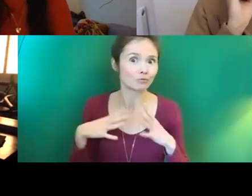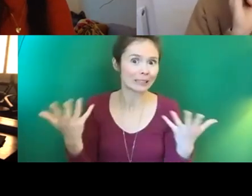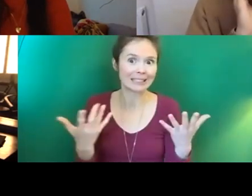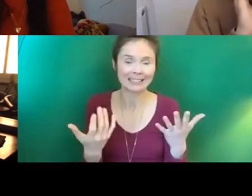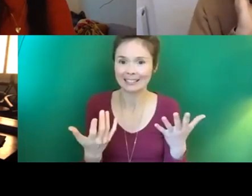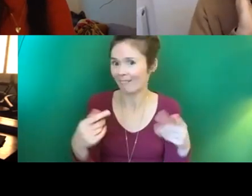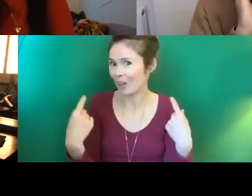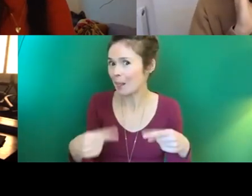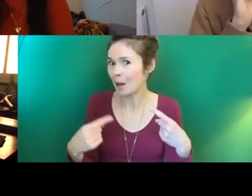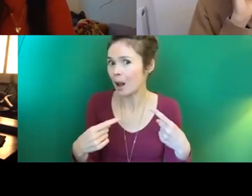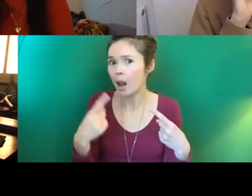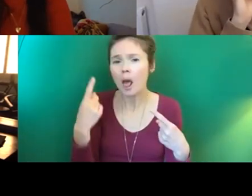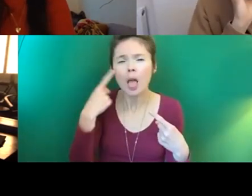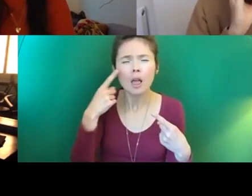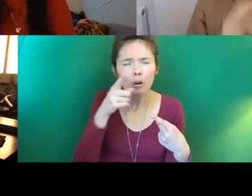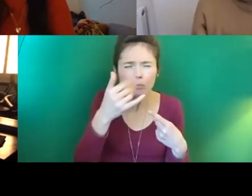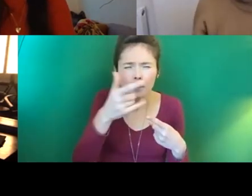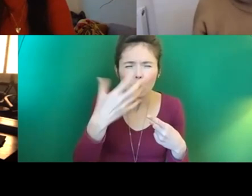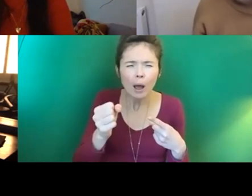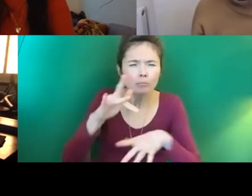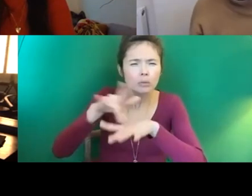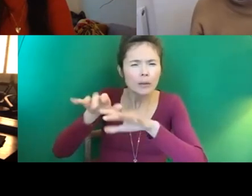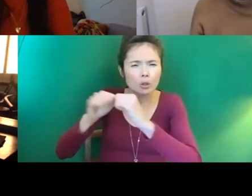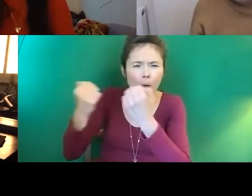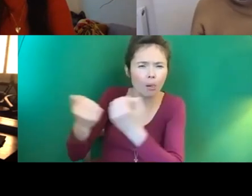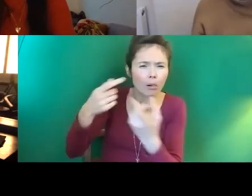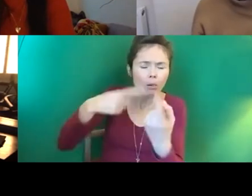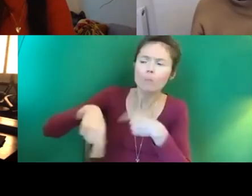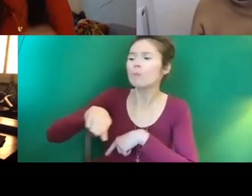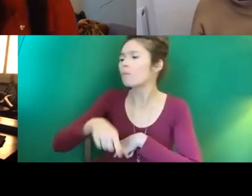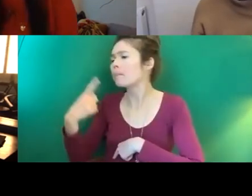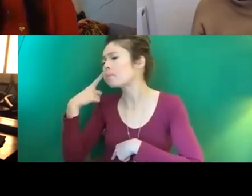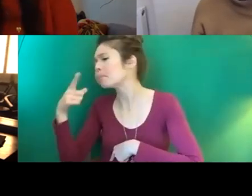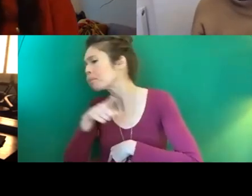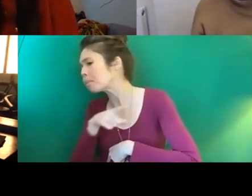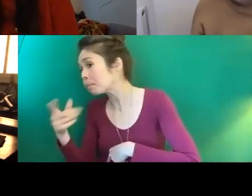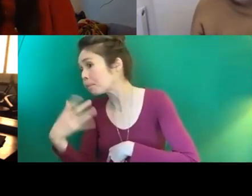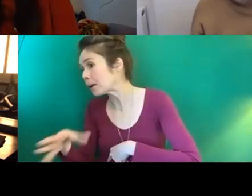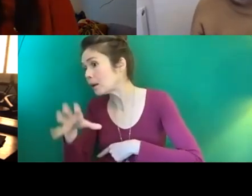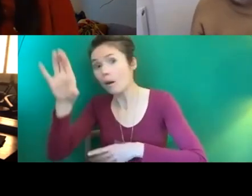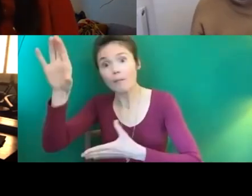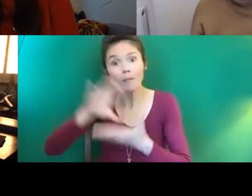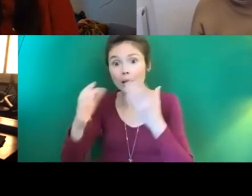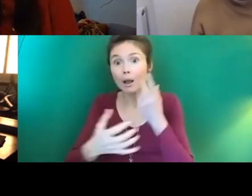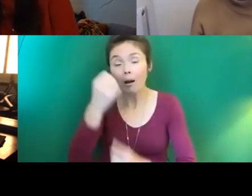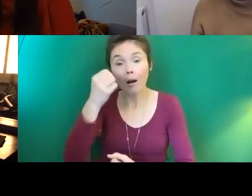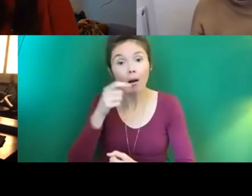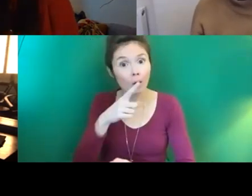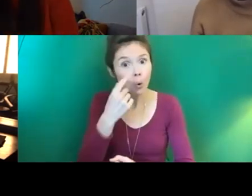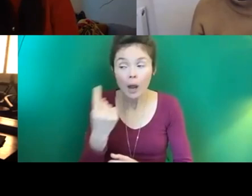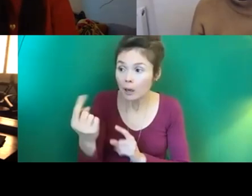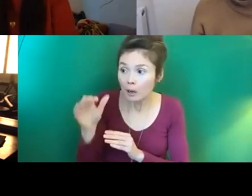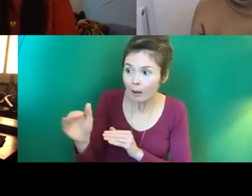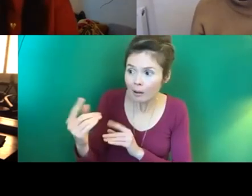particularly looking within your peer groups and any kind of connected artists who may have successfully received funding, whether you can arrange to speak to